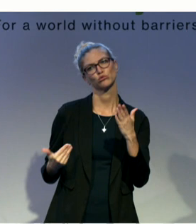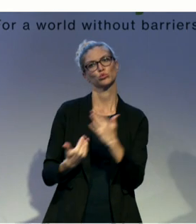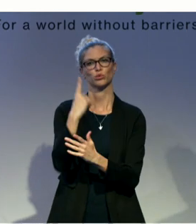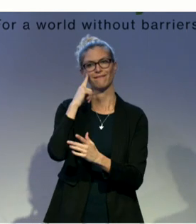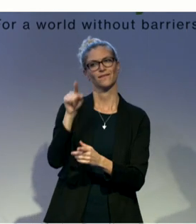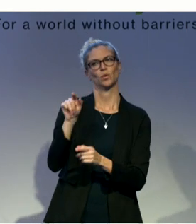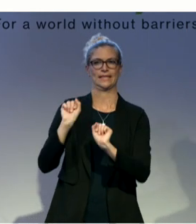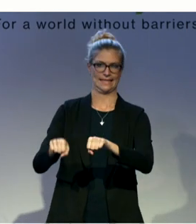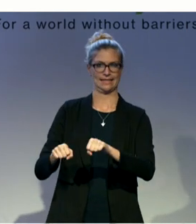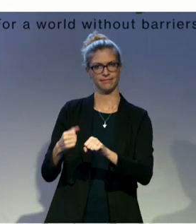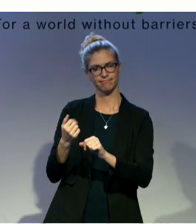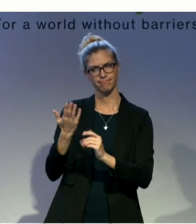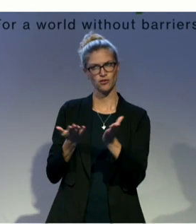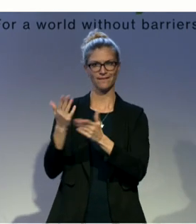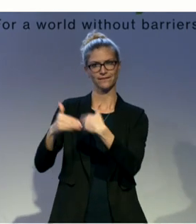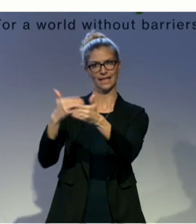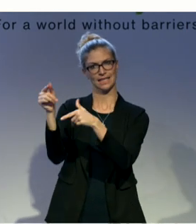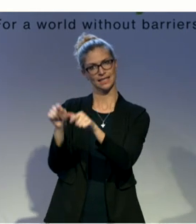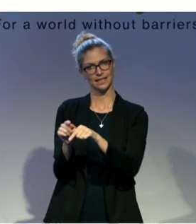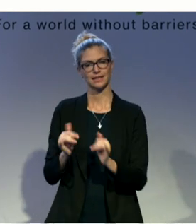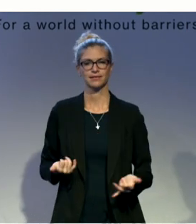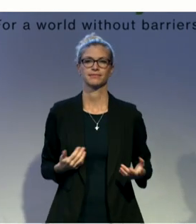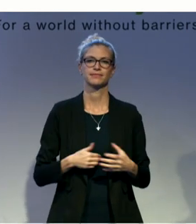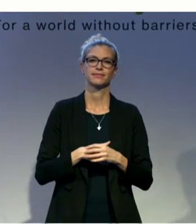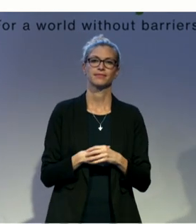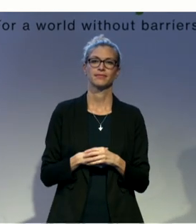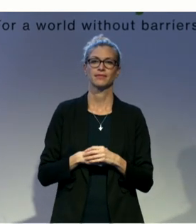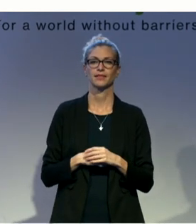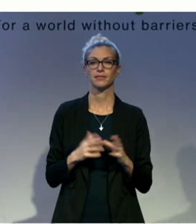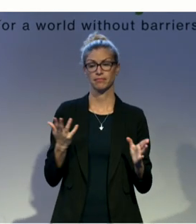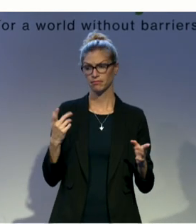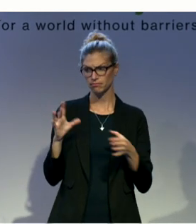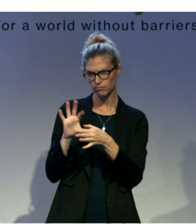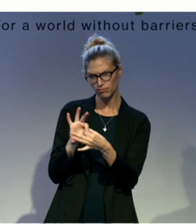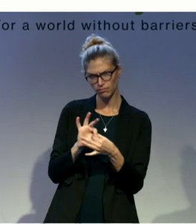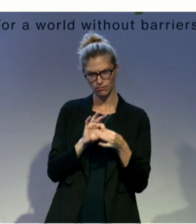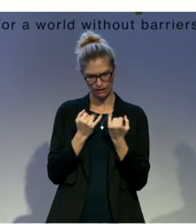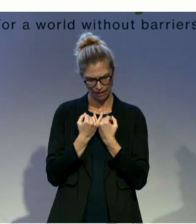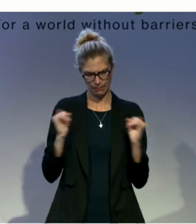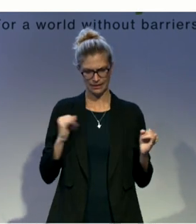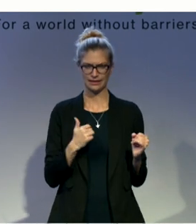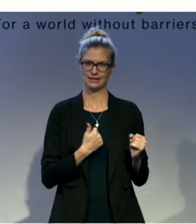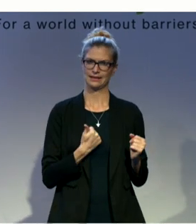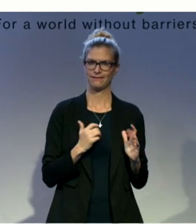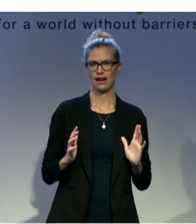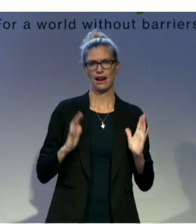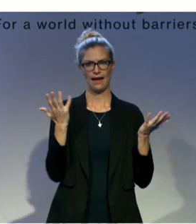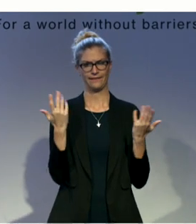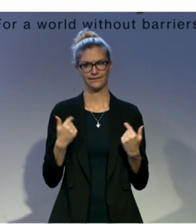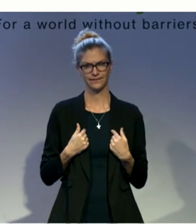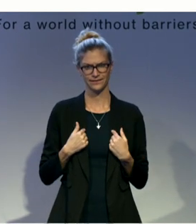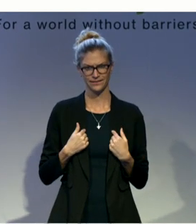We all know what independent living in local community results in. It is unquestionable to compare life in